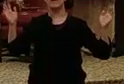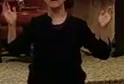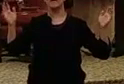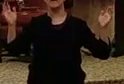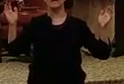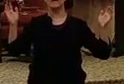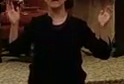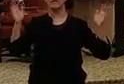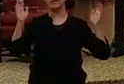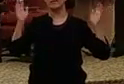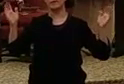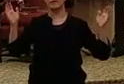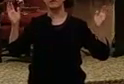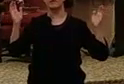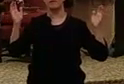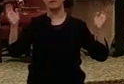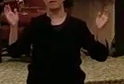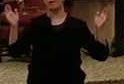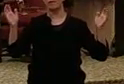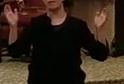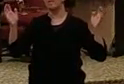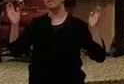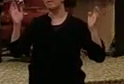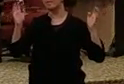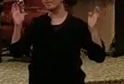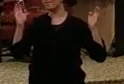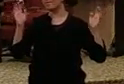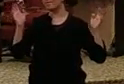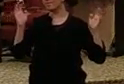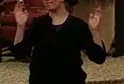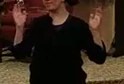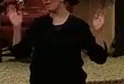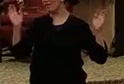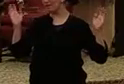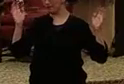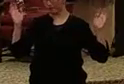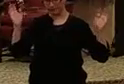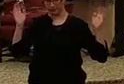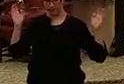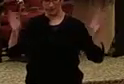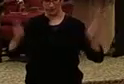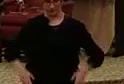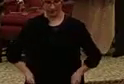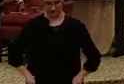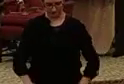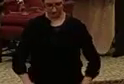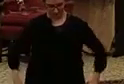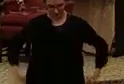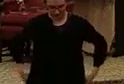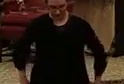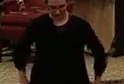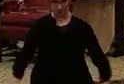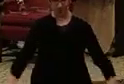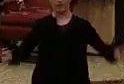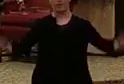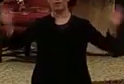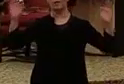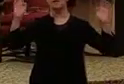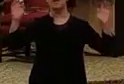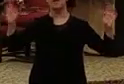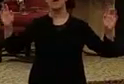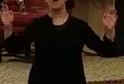we give you glory. Lord, we give you glory. We give you honor. We give you praise, oh Lord.